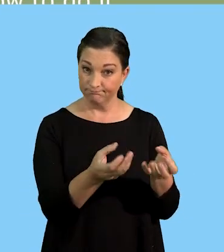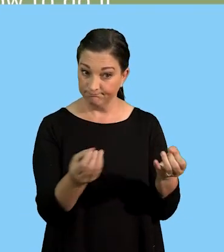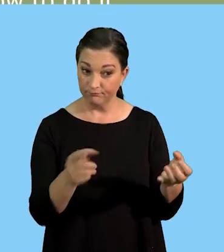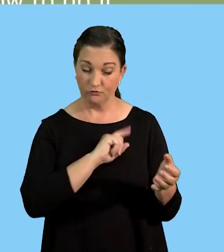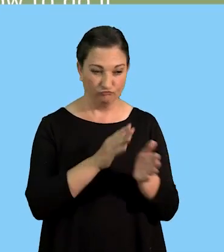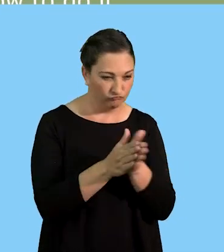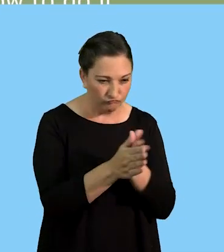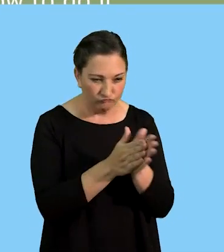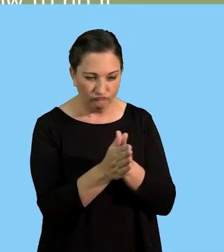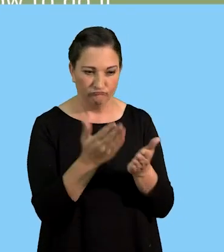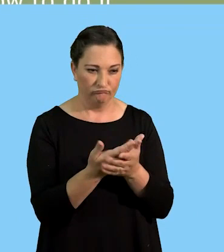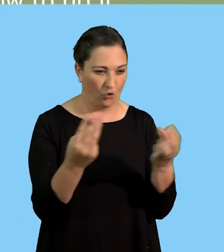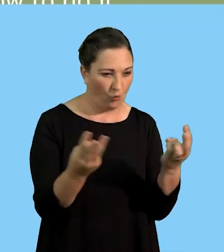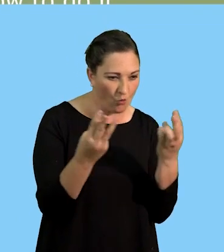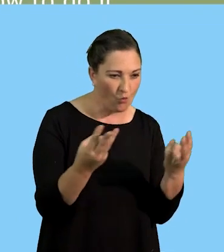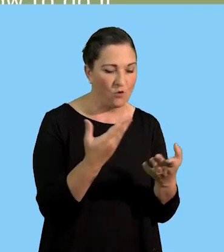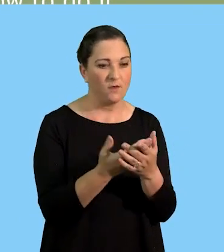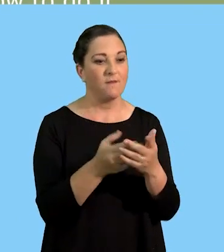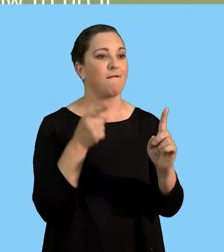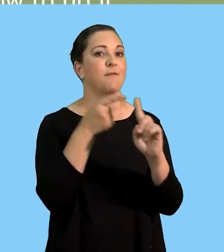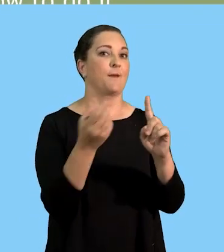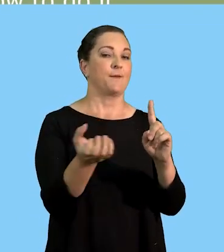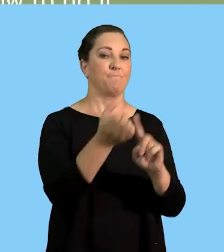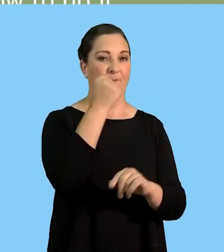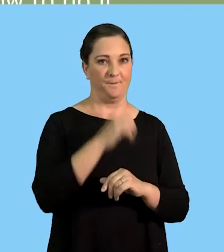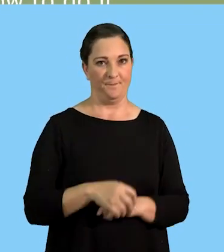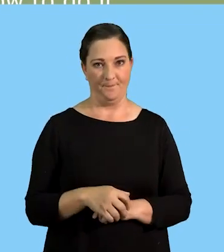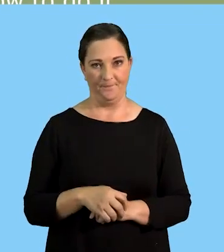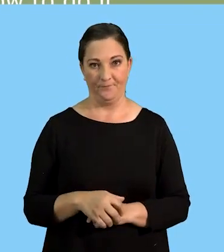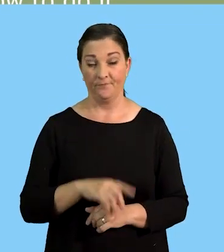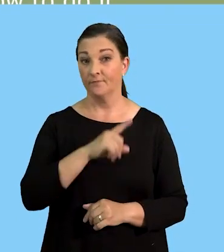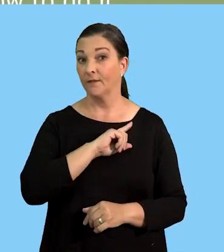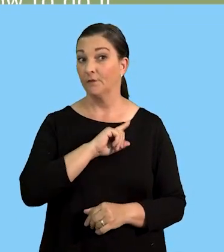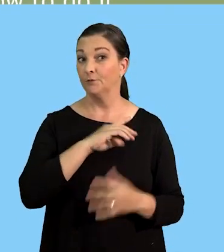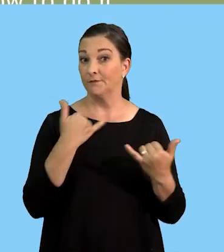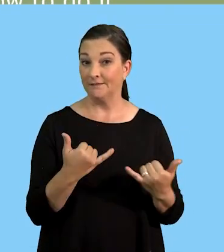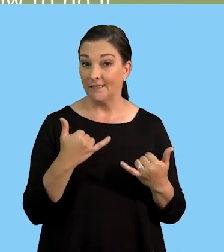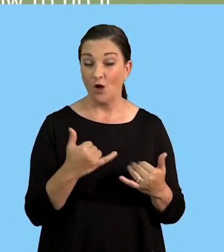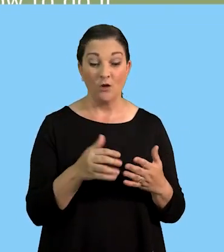to motivate employees who meet the set target. So that